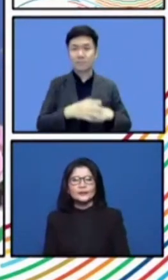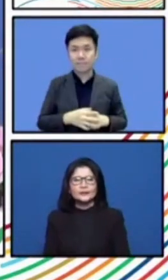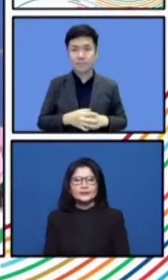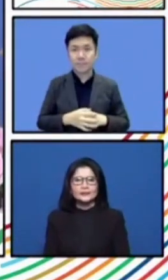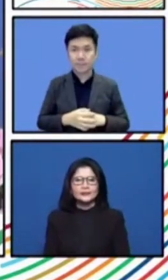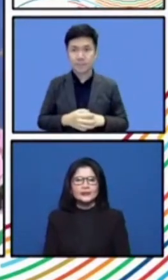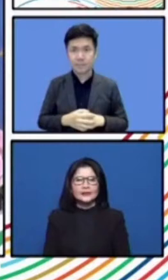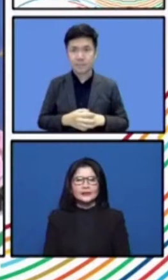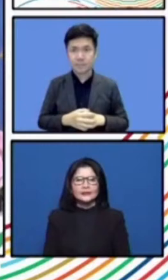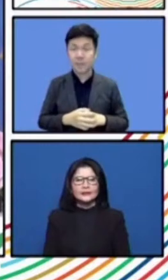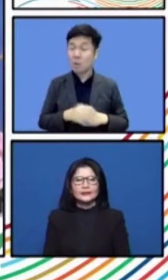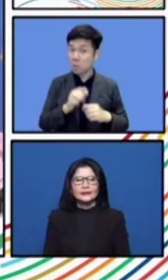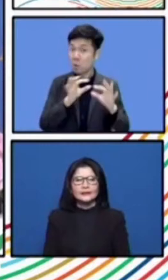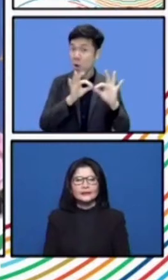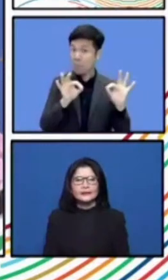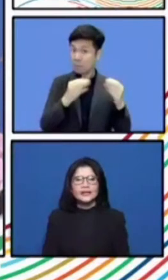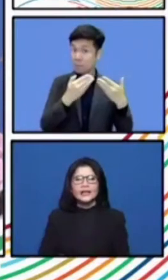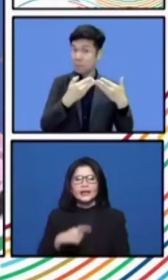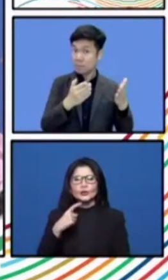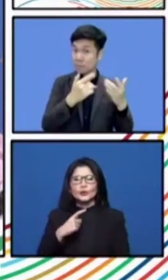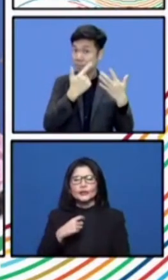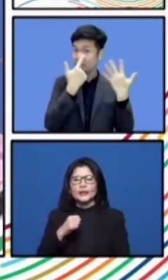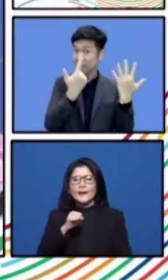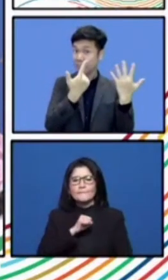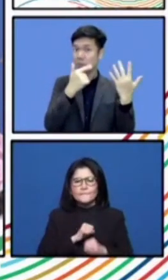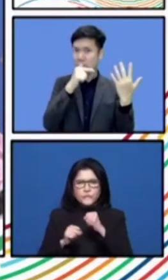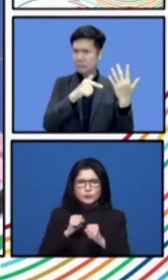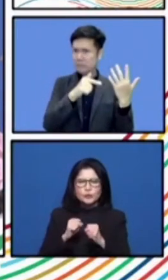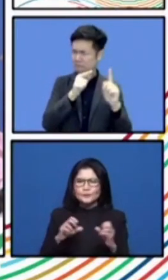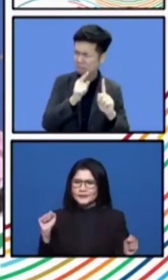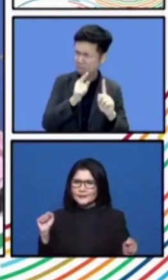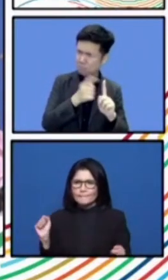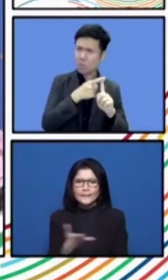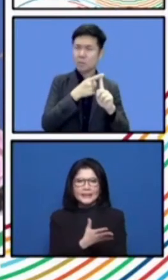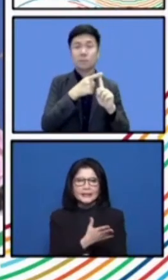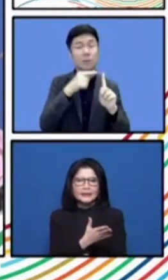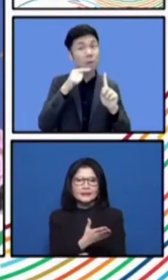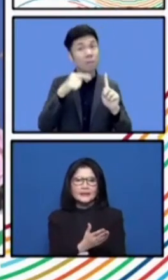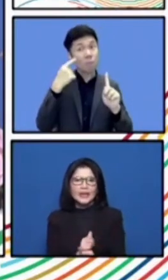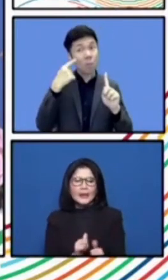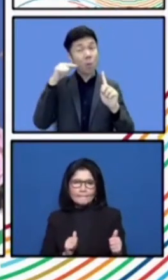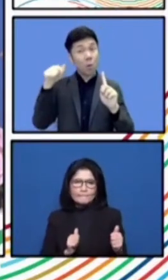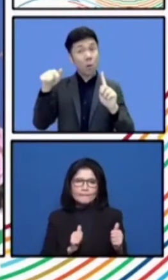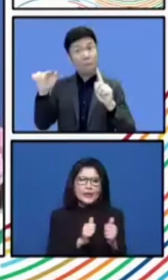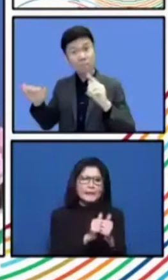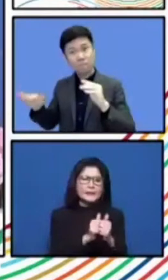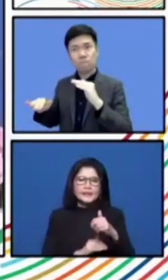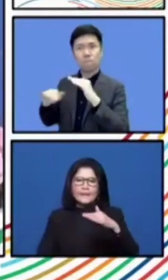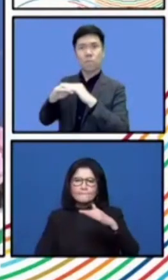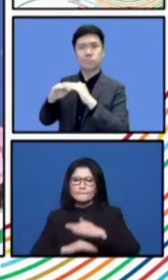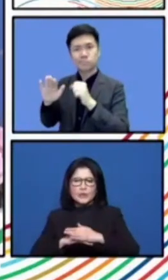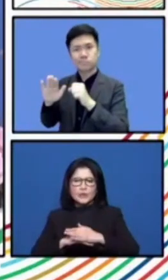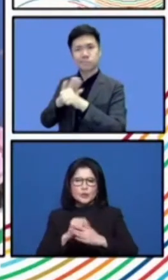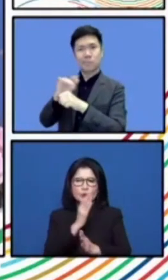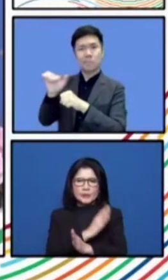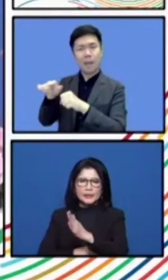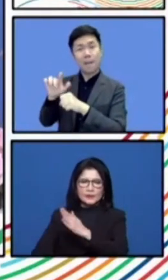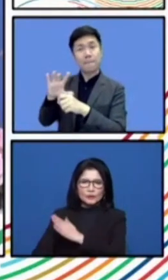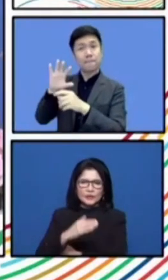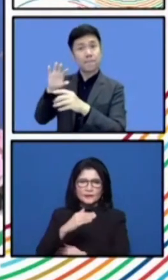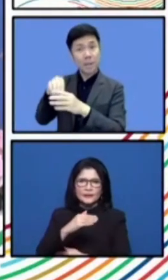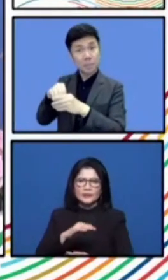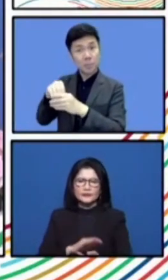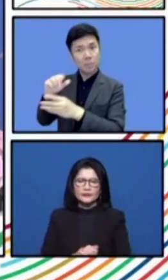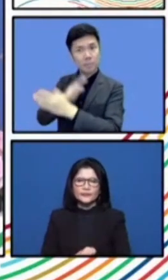driving force to accelerate full and effective participation of persons with disabilities in accordance